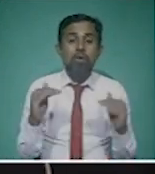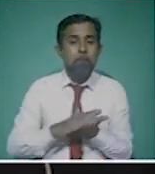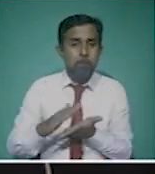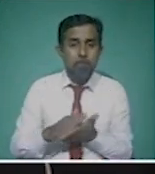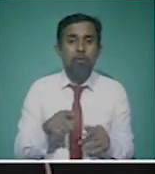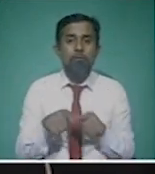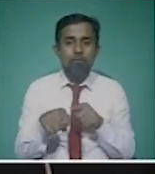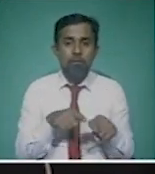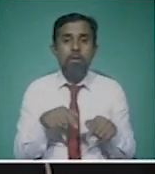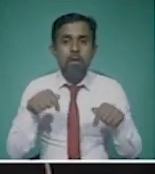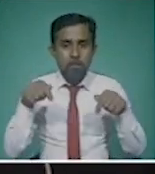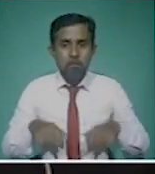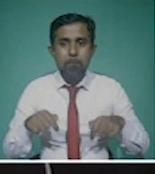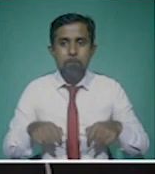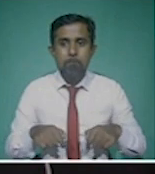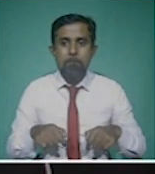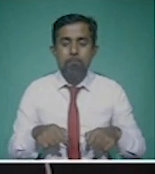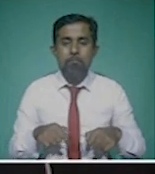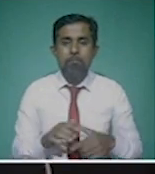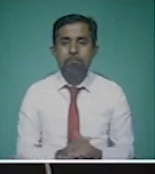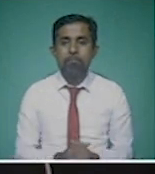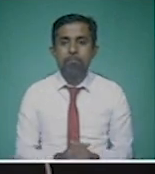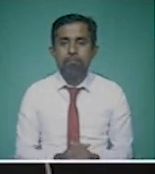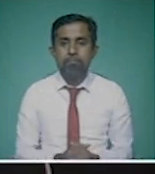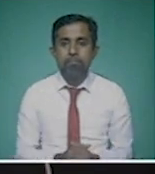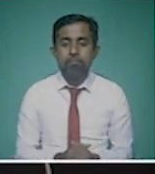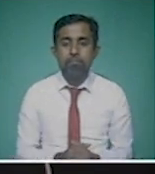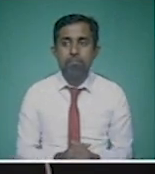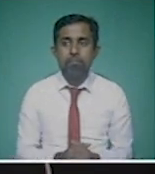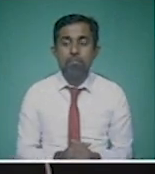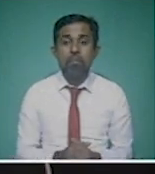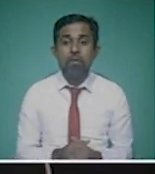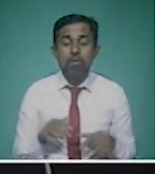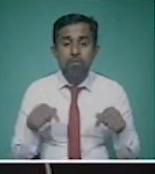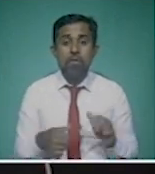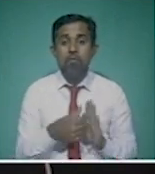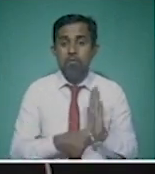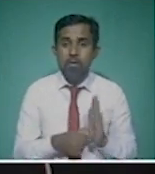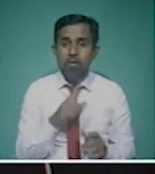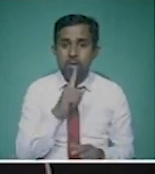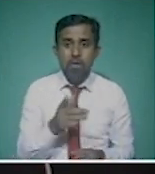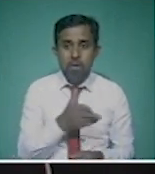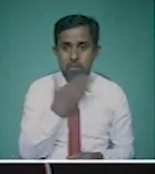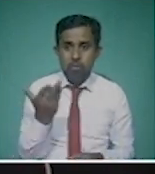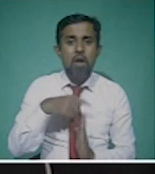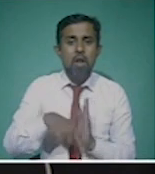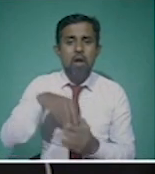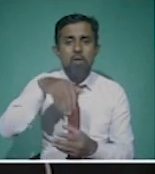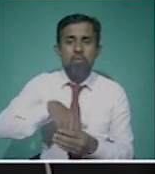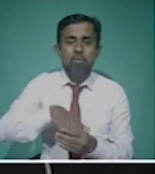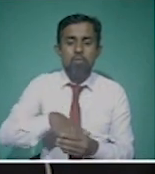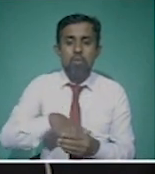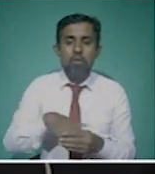attempts made by the Minister of Justice to minimize the loss delays through